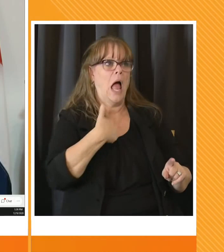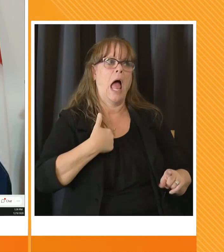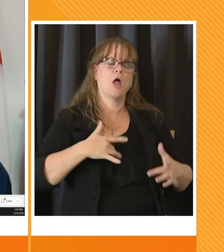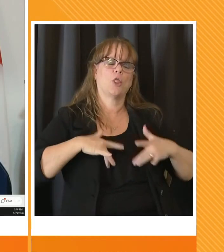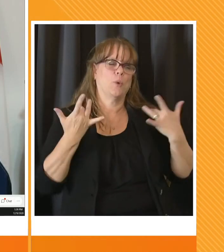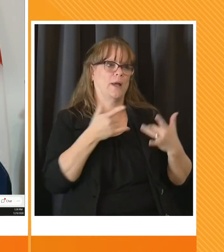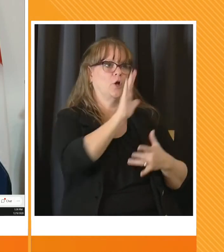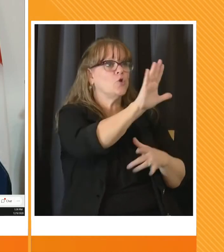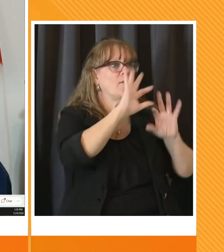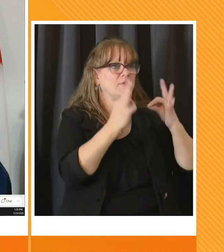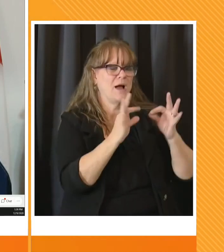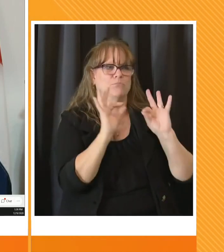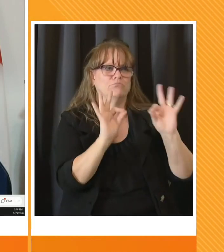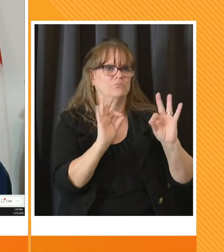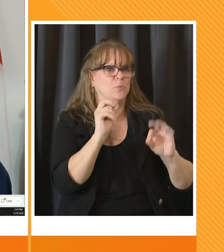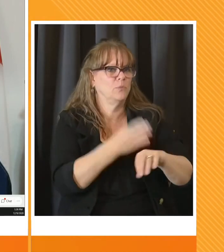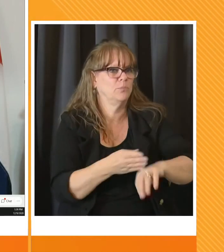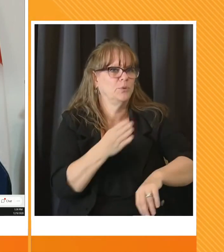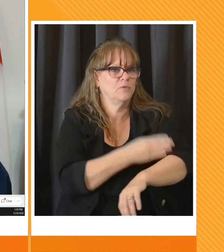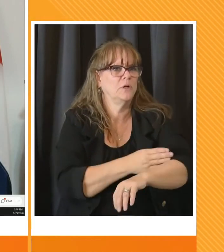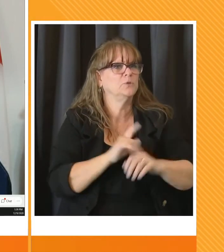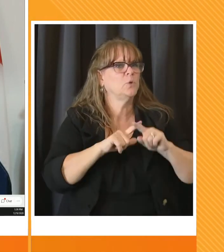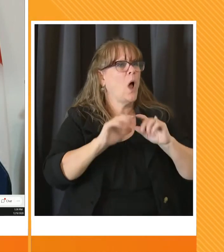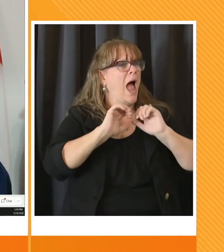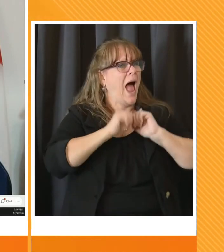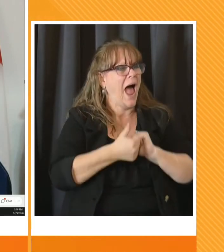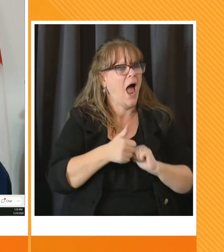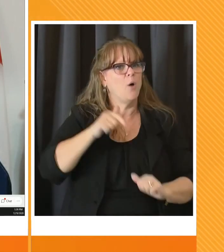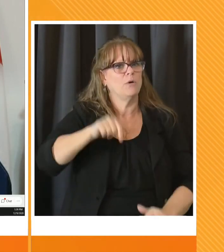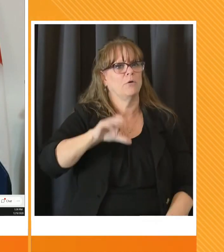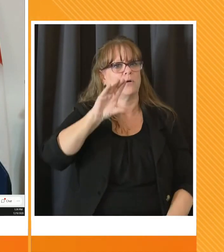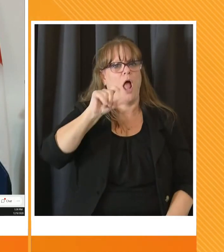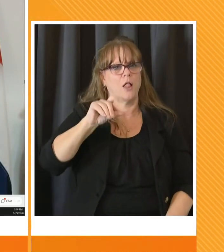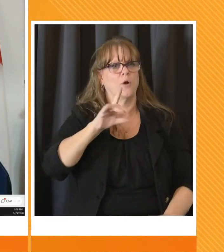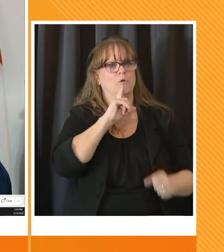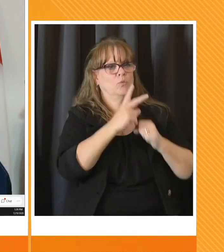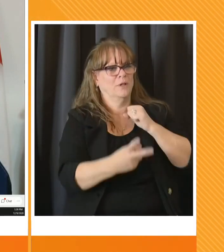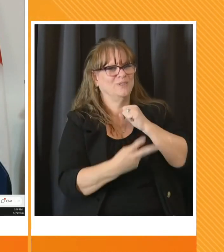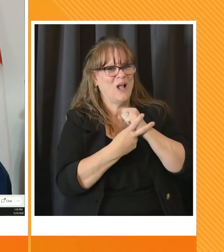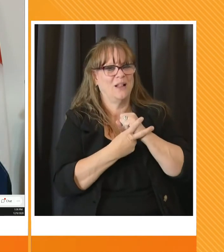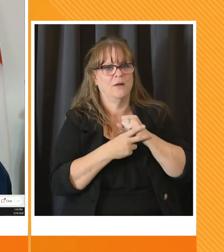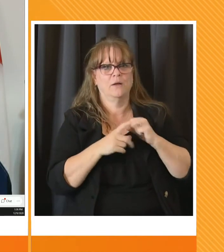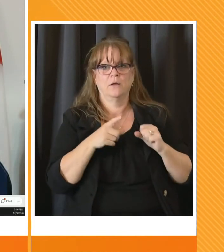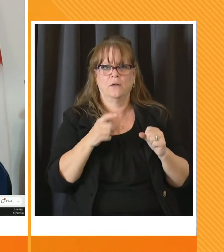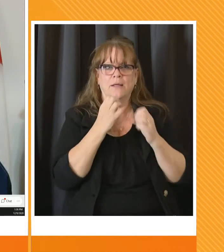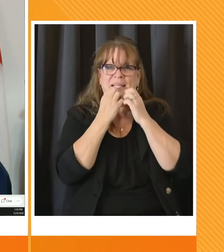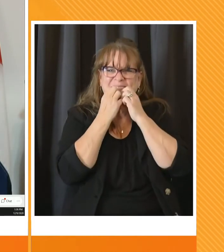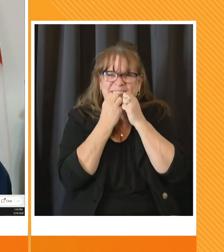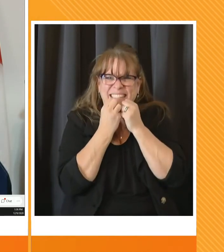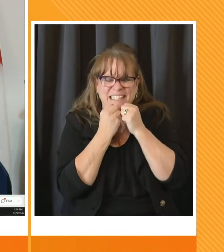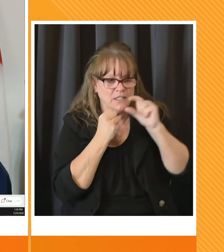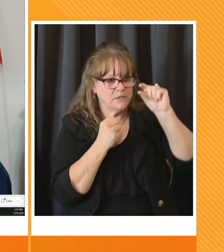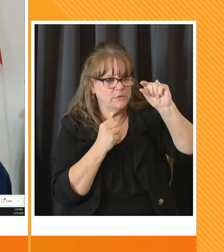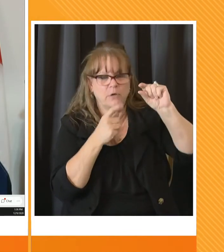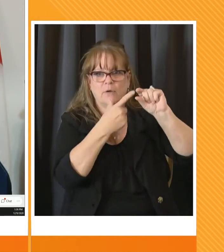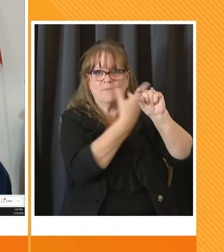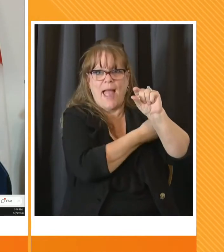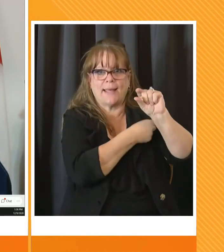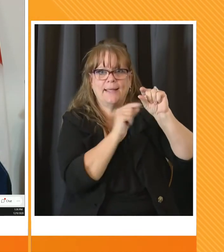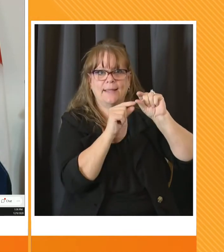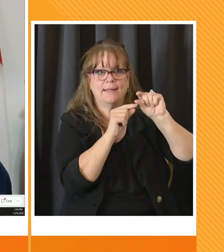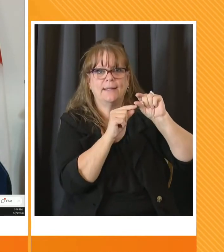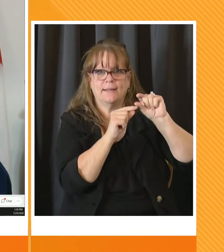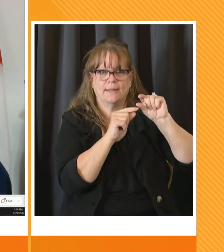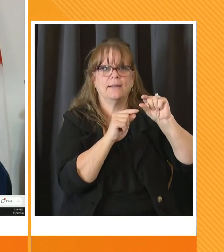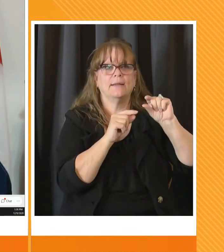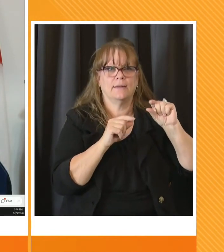vaccine supplies? Thank you very much, sir. Let me go to Scott and General Sherman for that. Could you elaborate